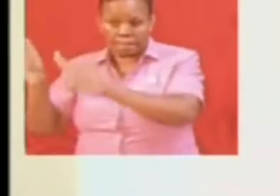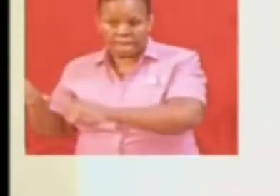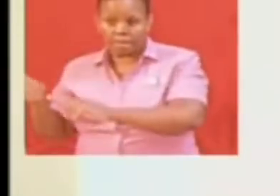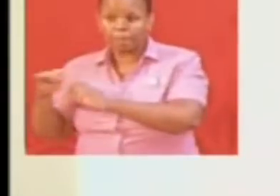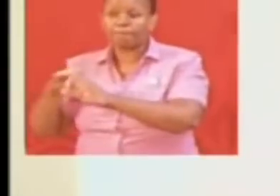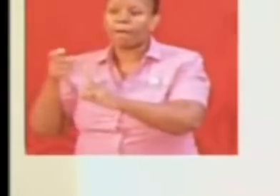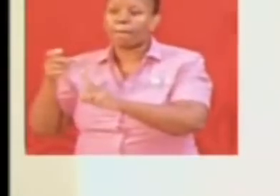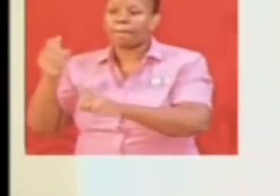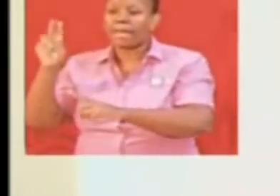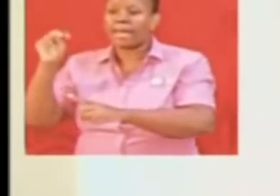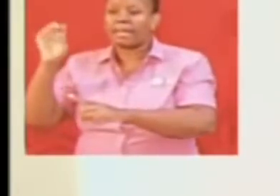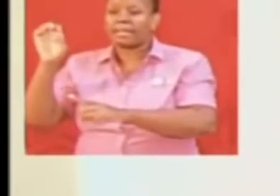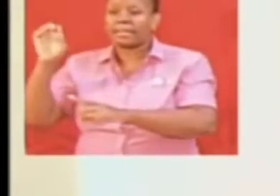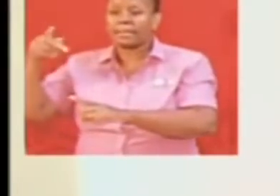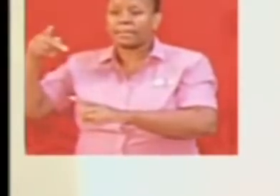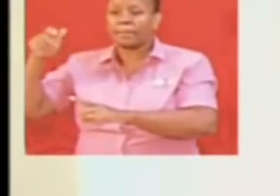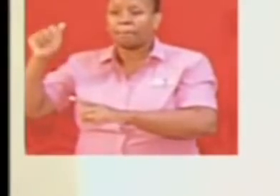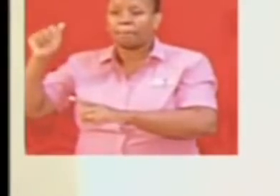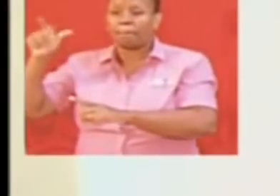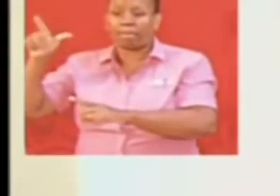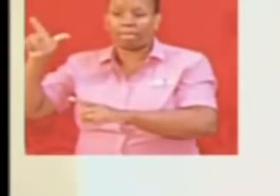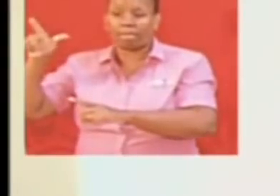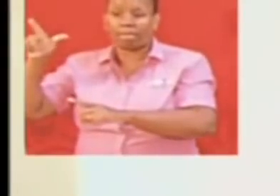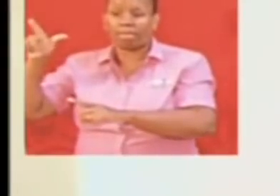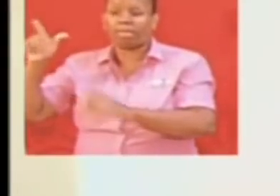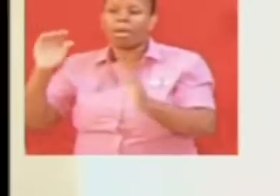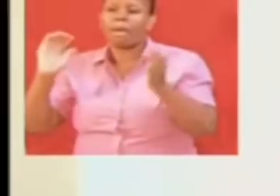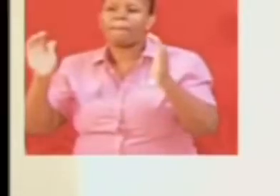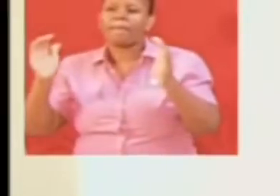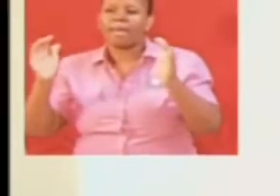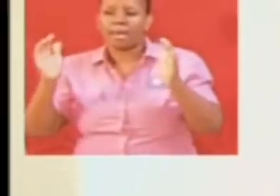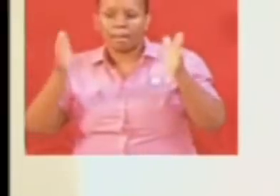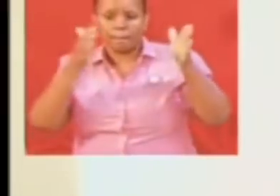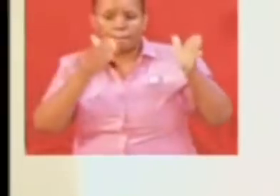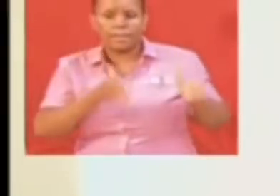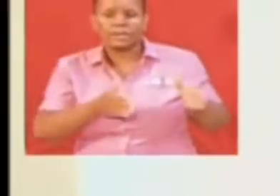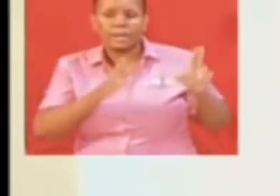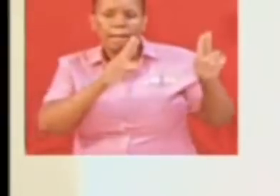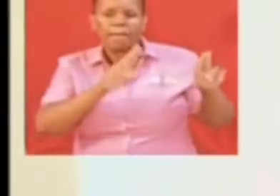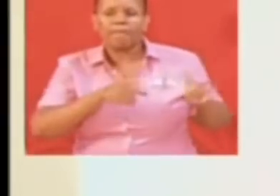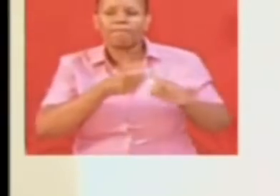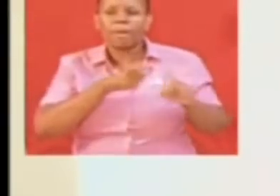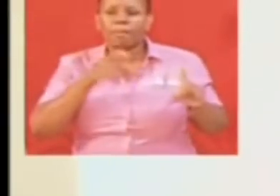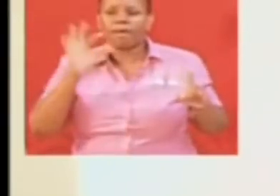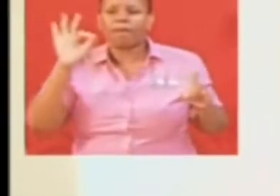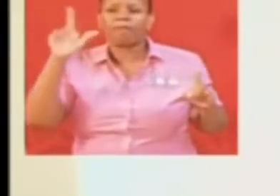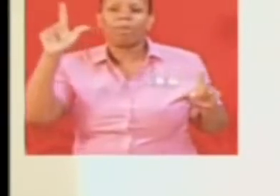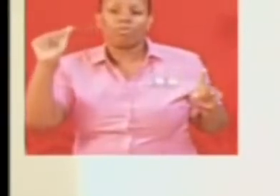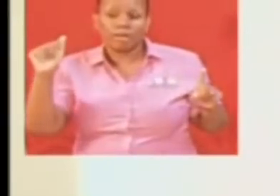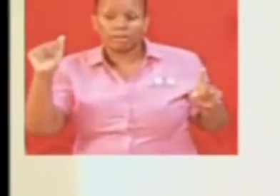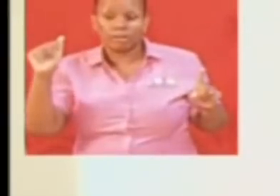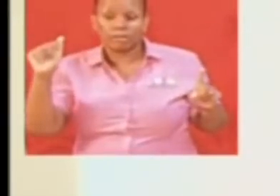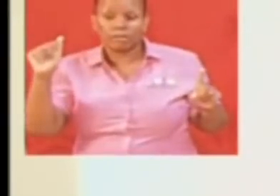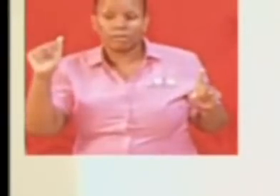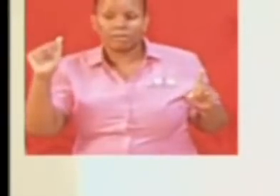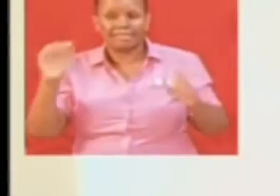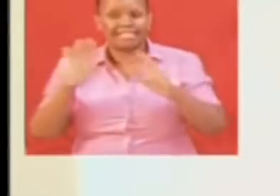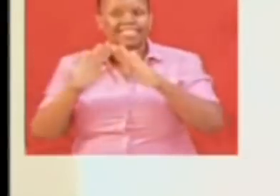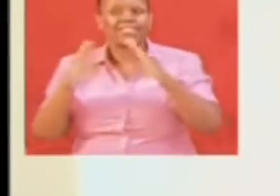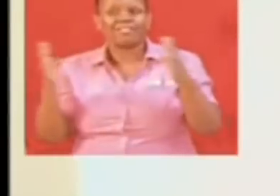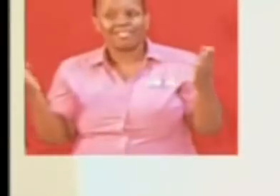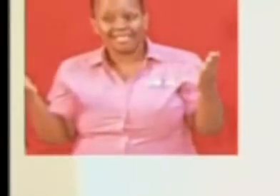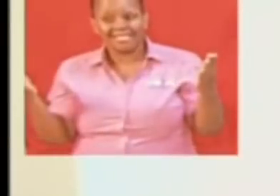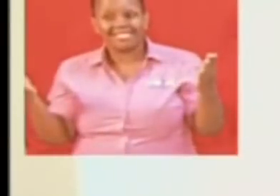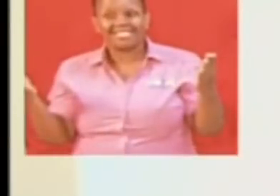somebody in India or Nepal getting to Trinidad and Tobago, because we know that there isn't much of a transportation available there. So you have to work